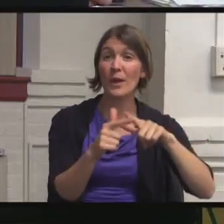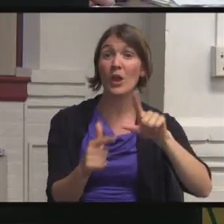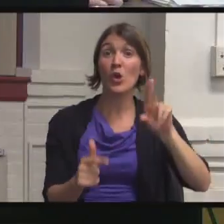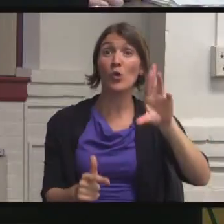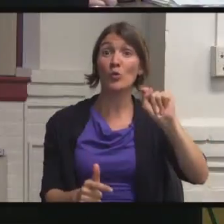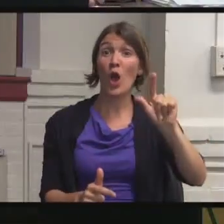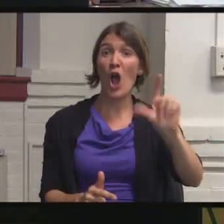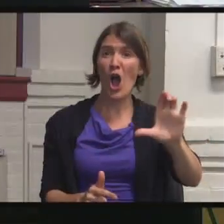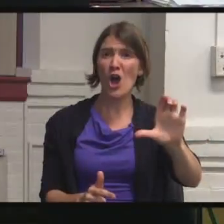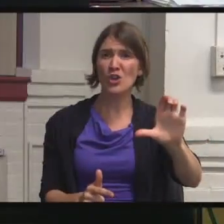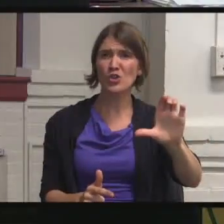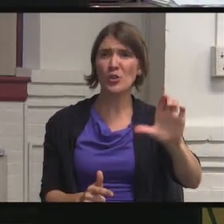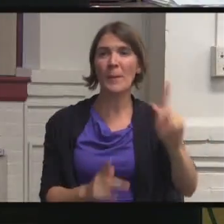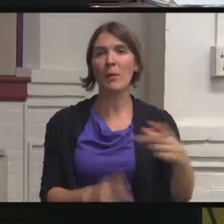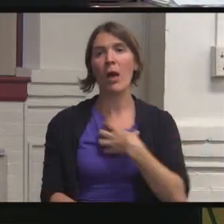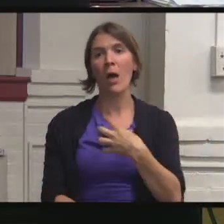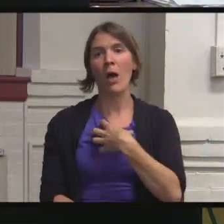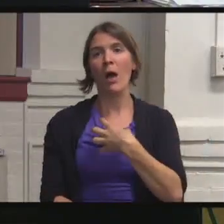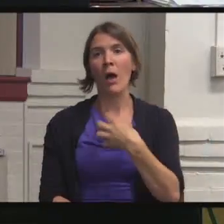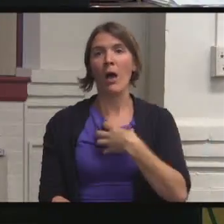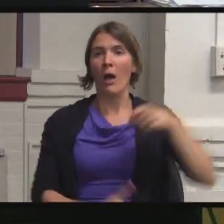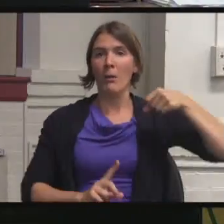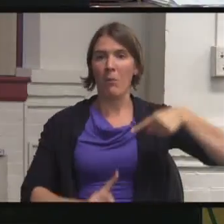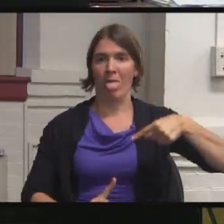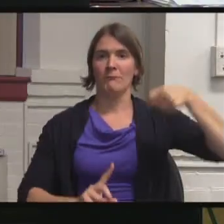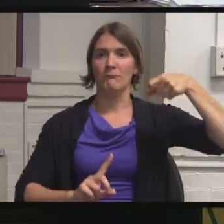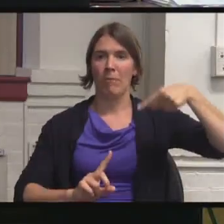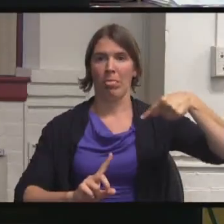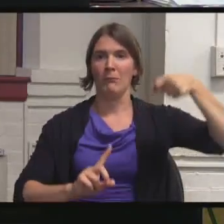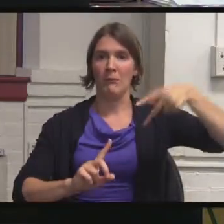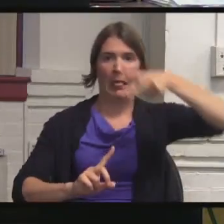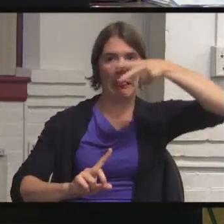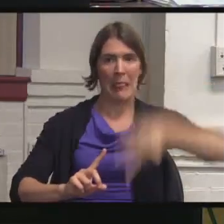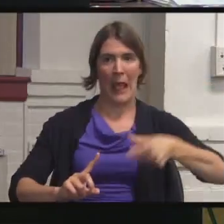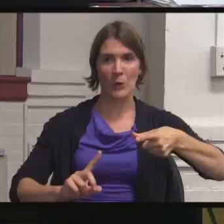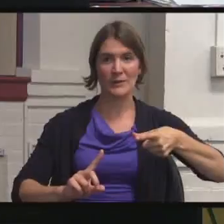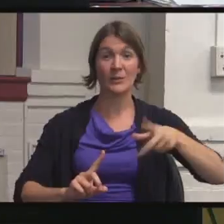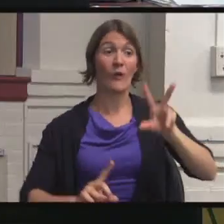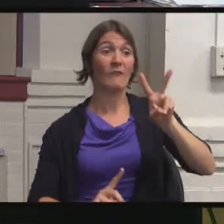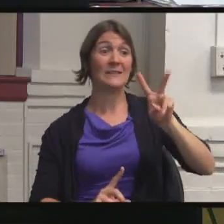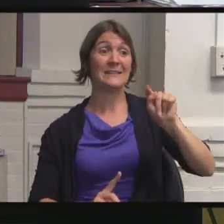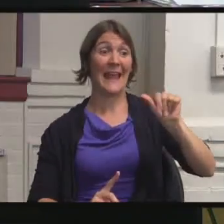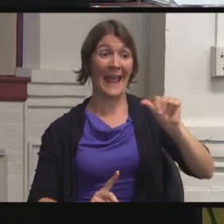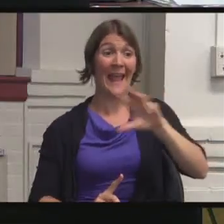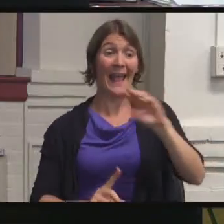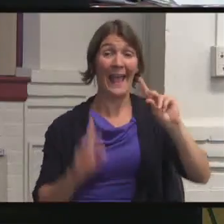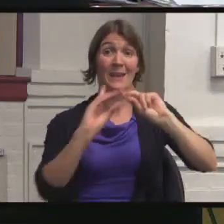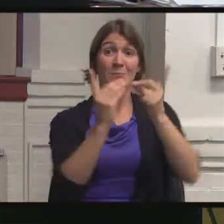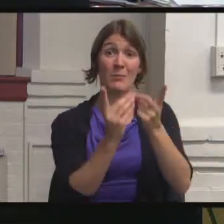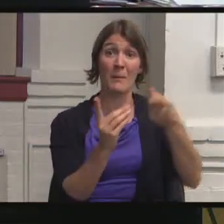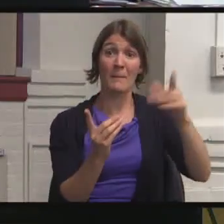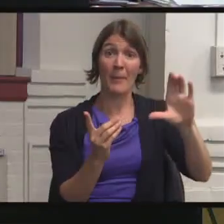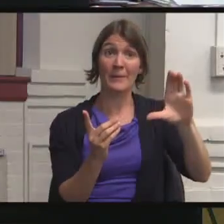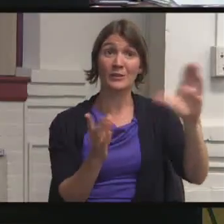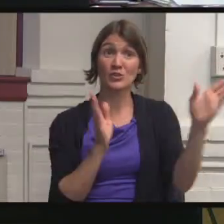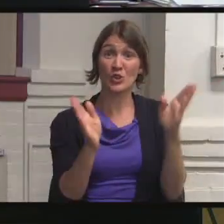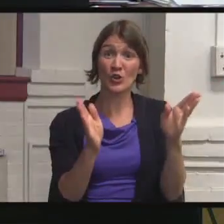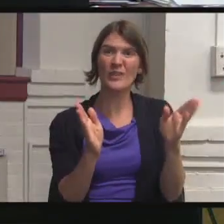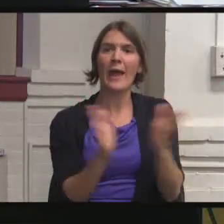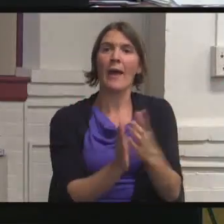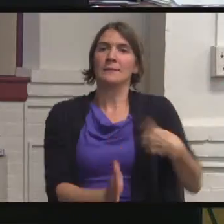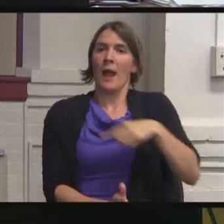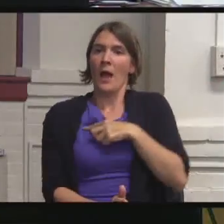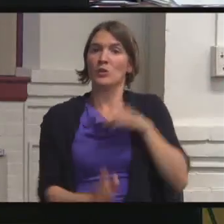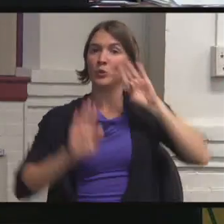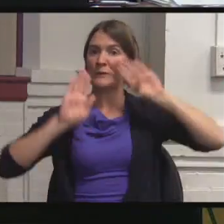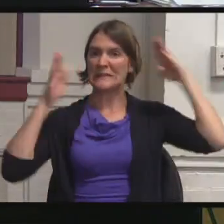is a constant source of complaints about poor cell service, and so that's a place where the VTA and others of the Department of Public Service have asked us to